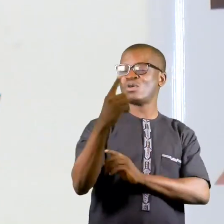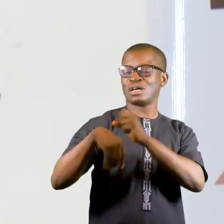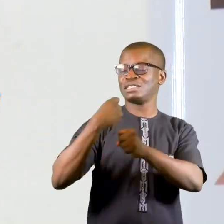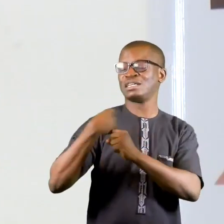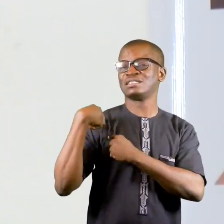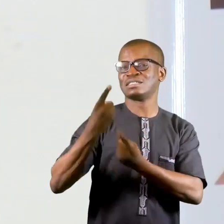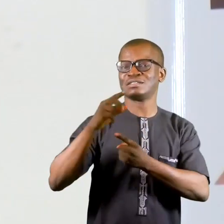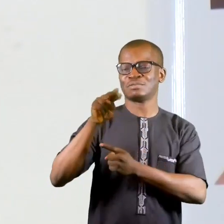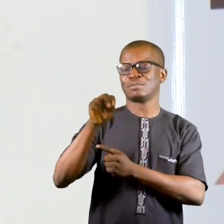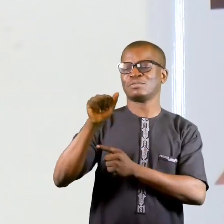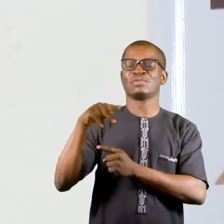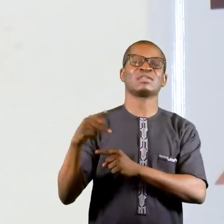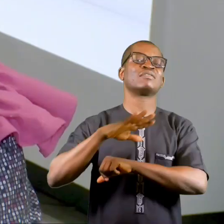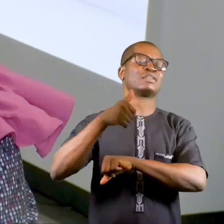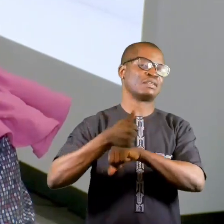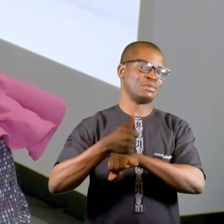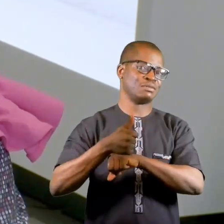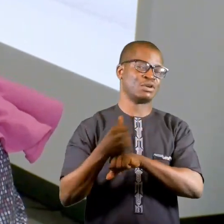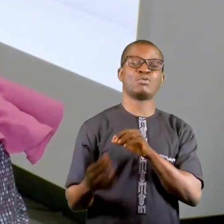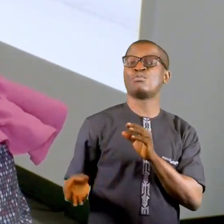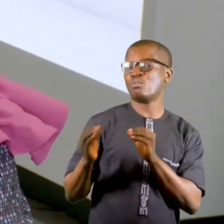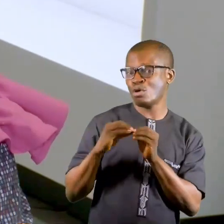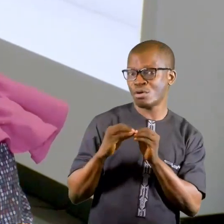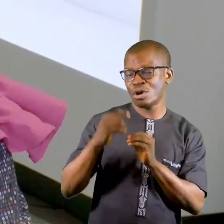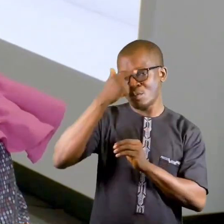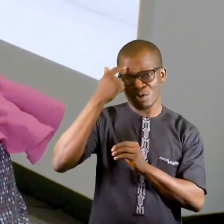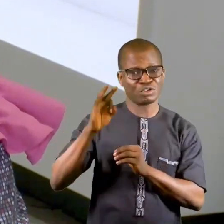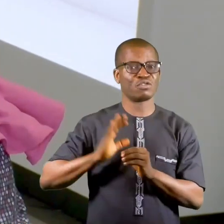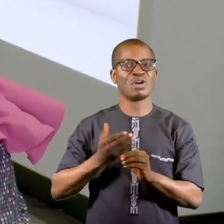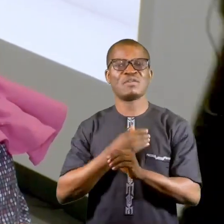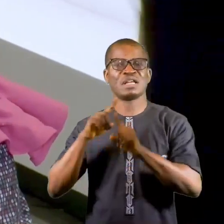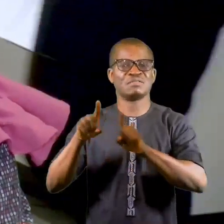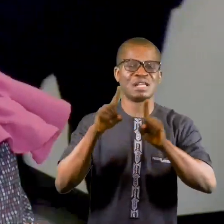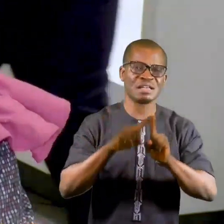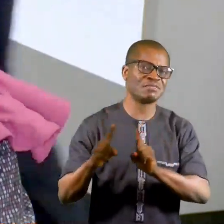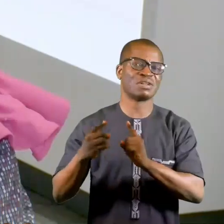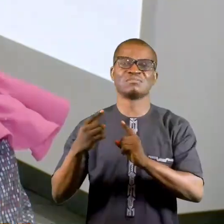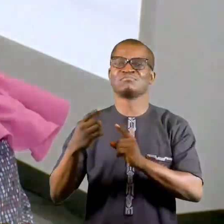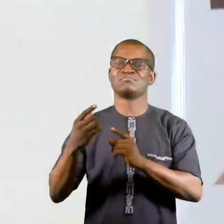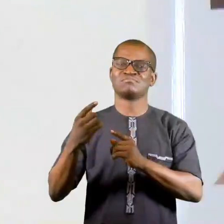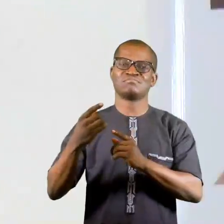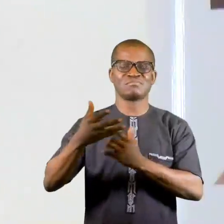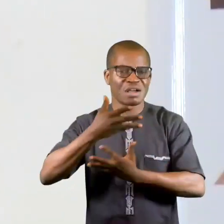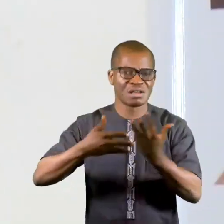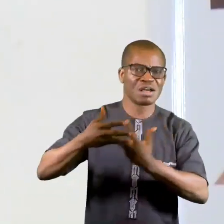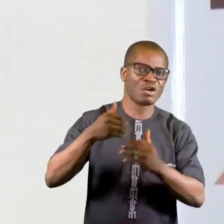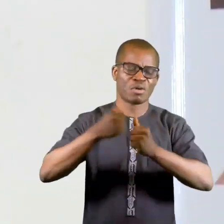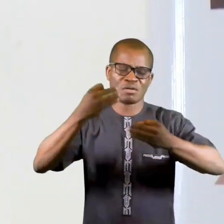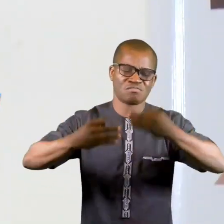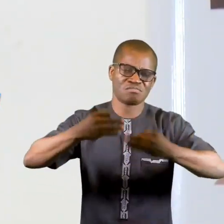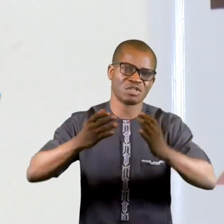in a single year since the inception of NAPTIP. Furthermore, as a result of our skilled engagement with judges,